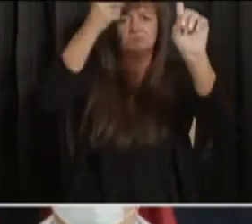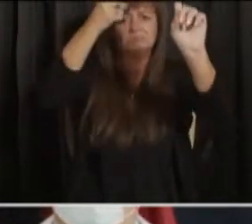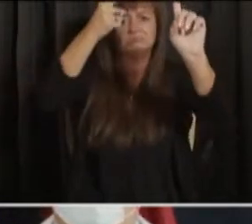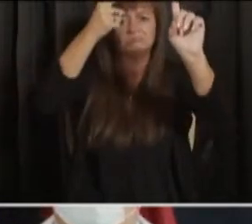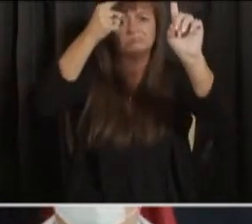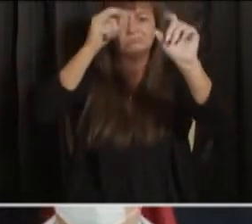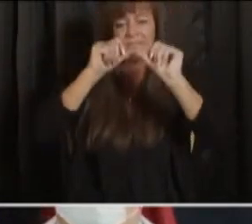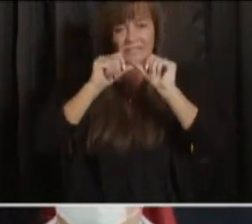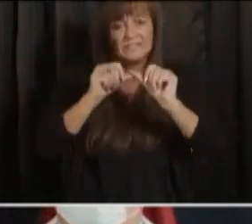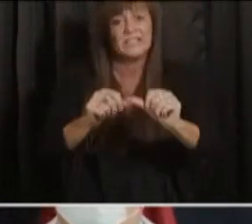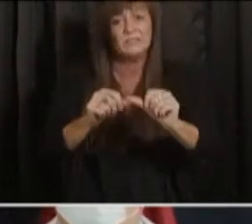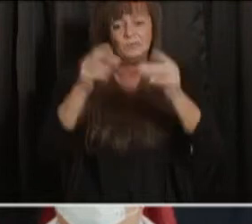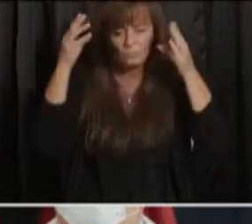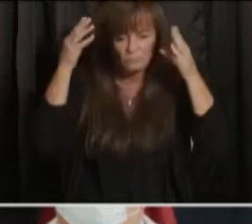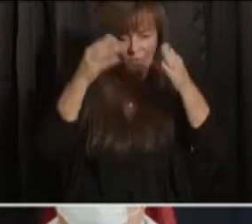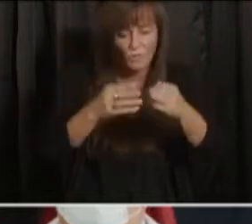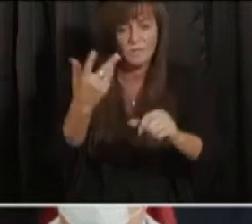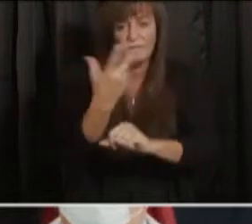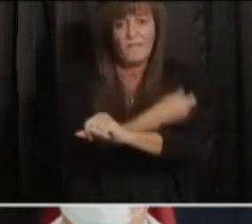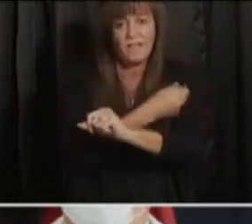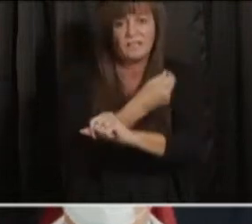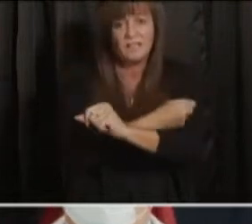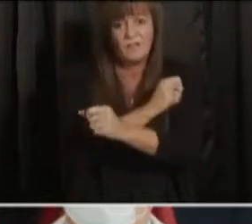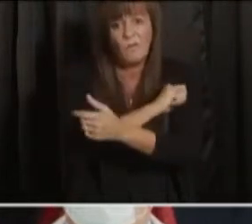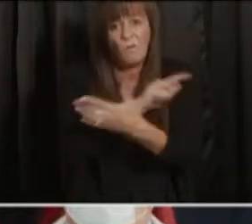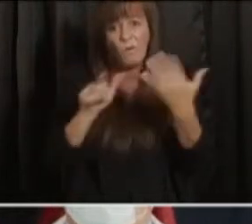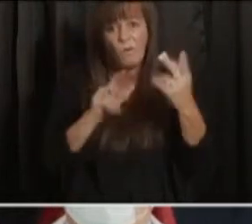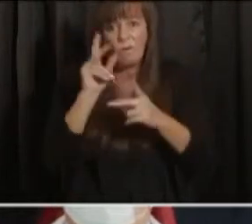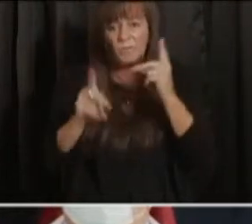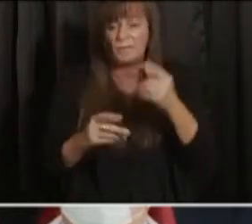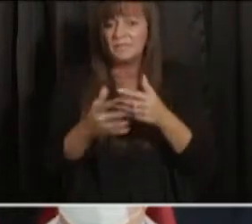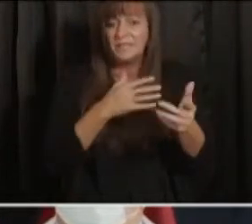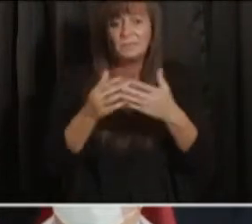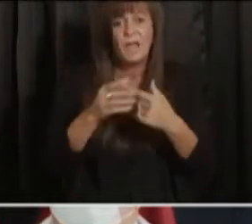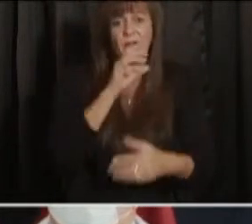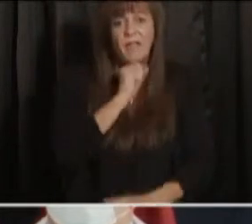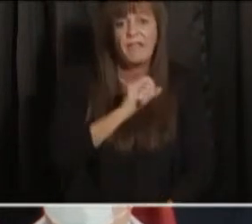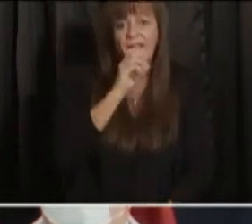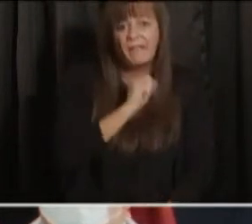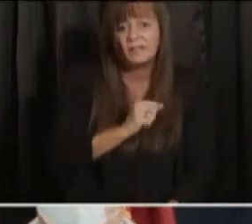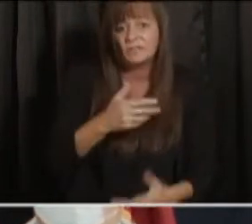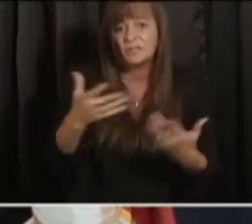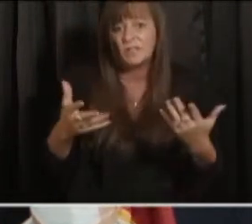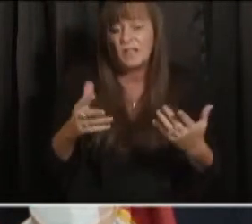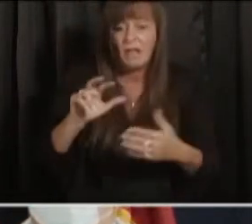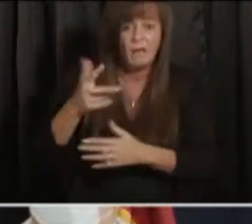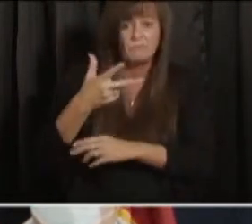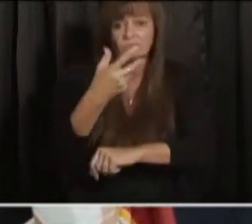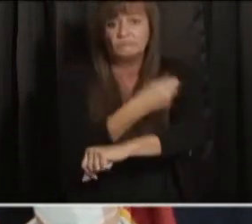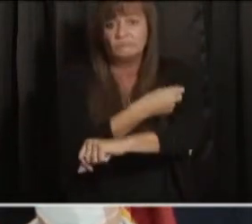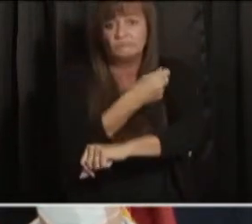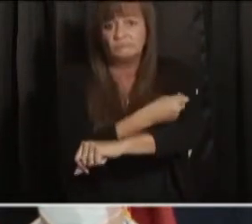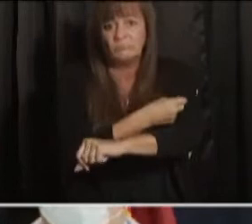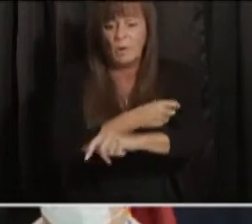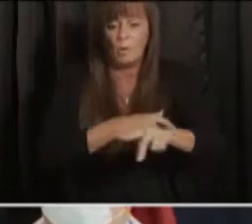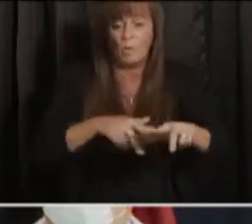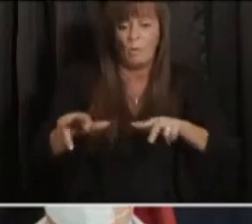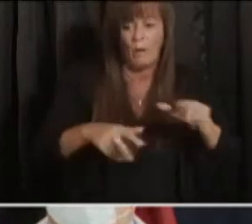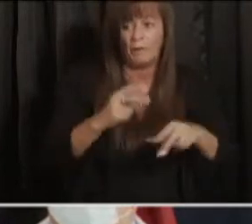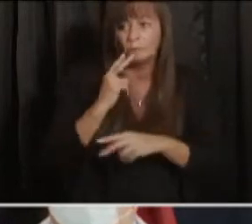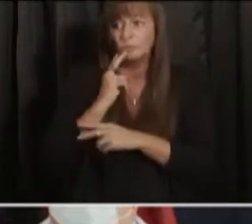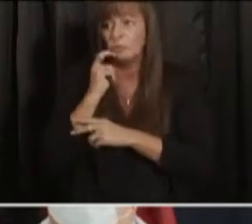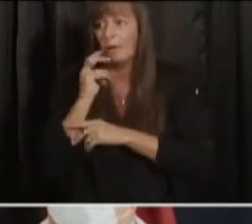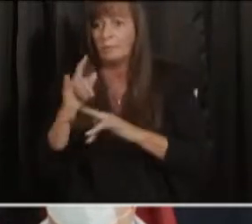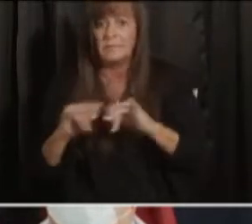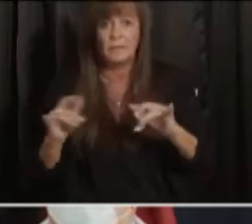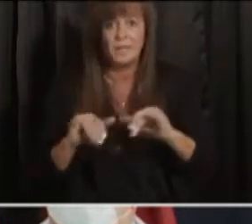to focus on vaccinating people of all ages and boosters, right? Walking and chewing gum at the same time. But we are setting the goal of